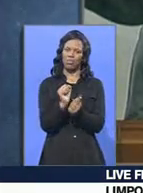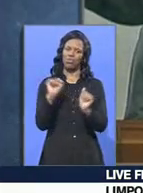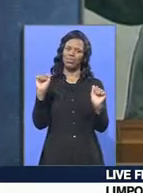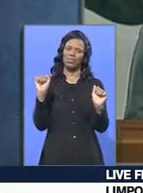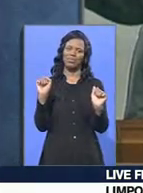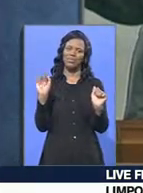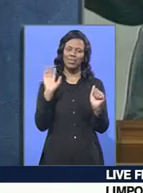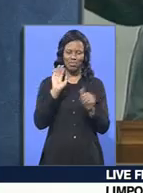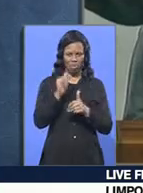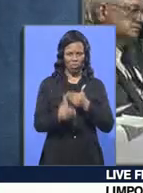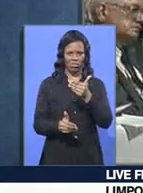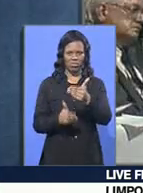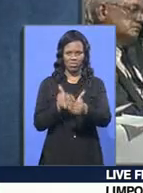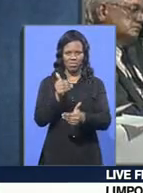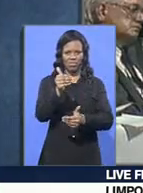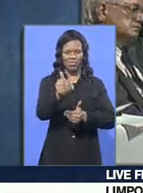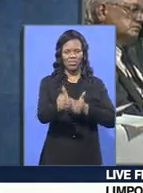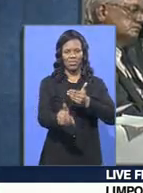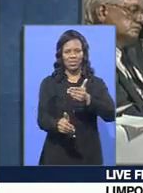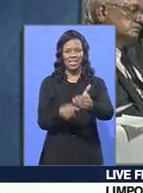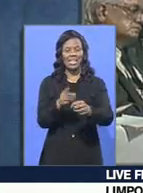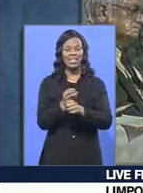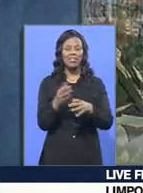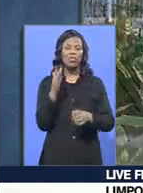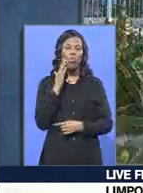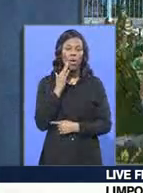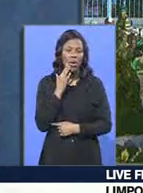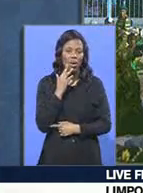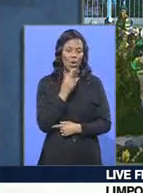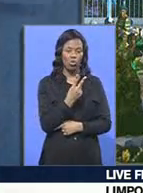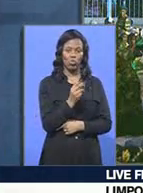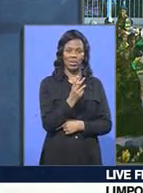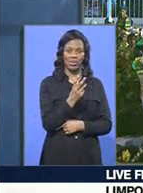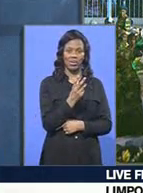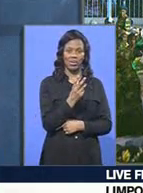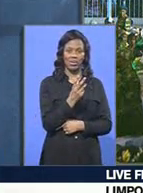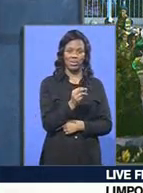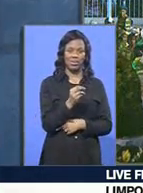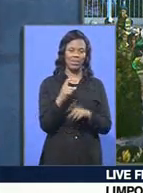process, which began on the 20th December